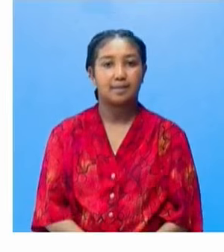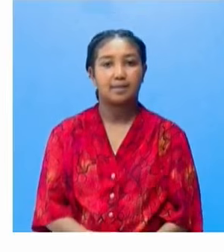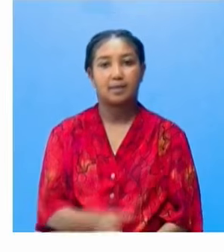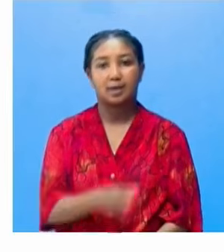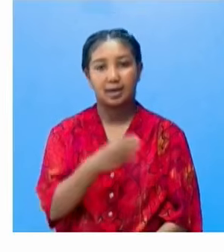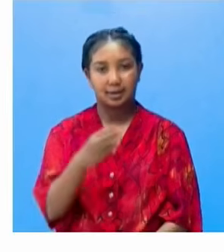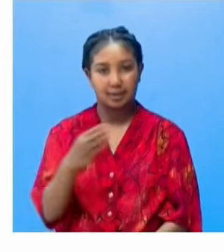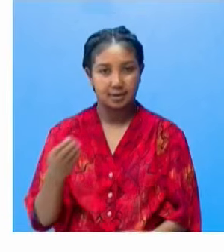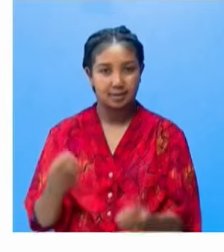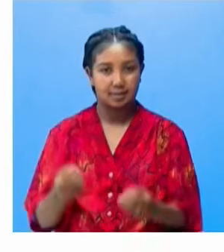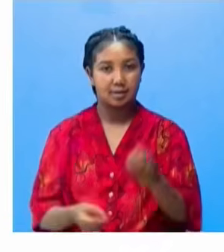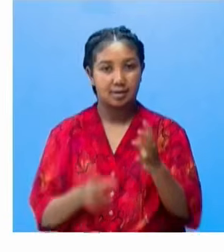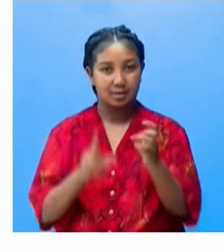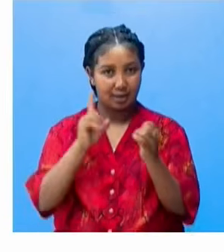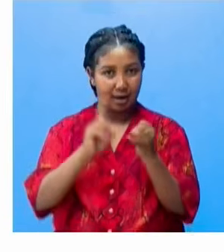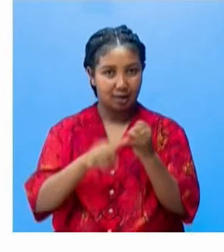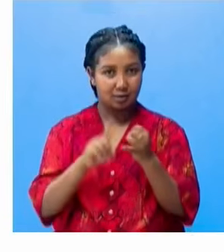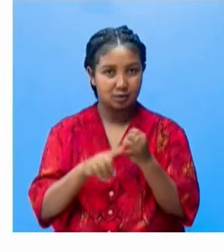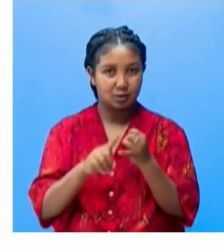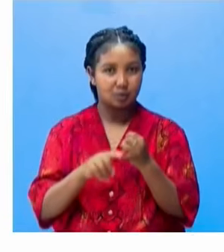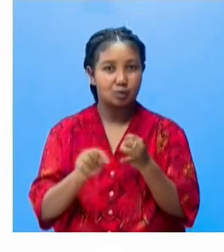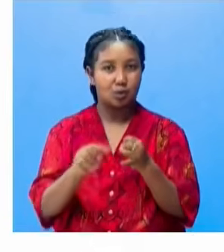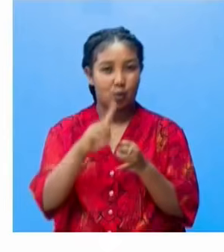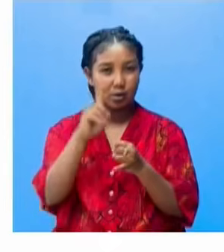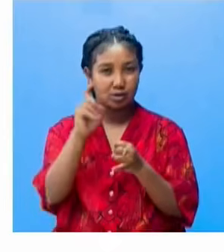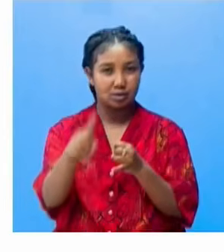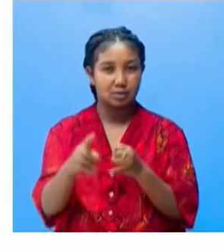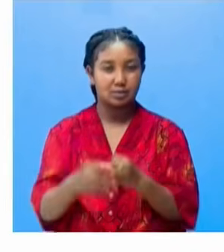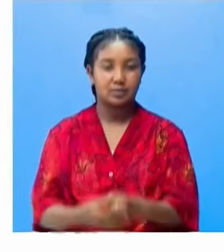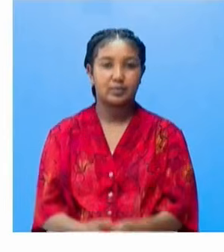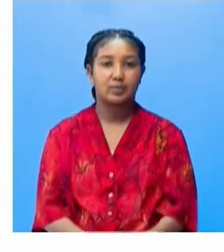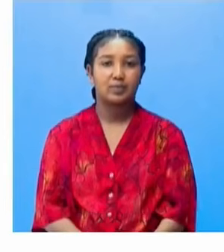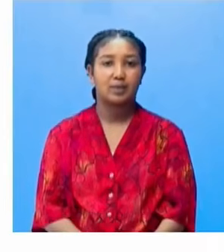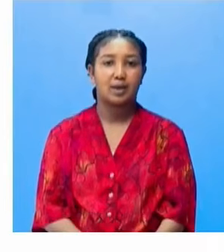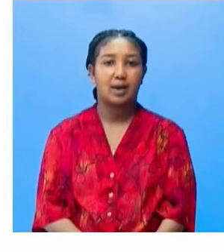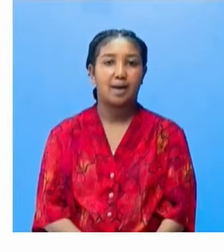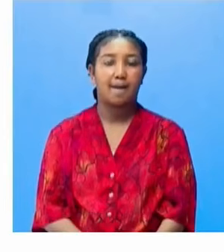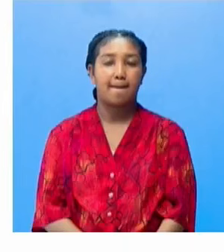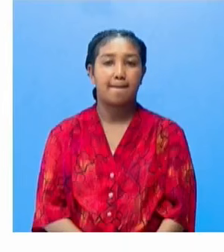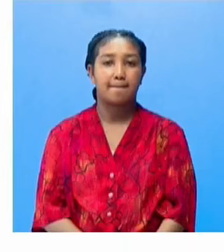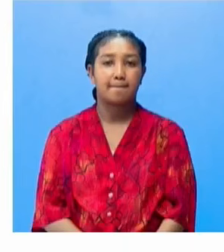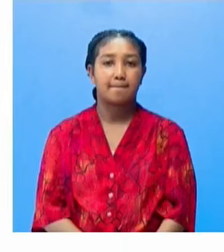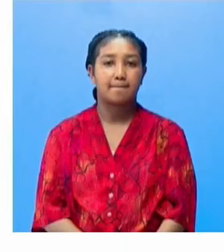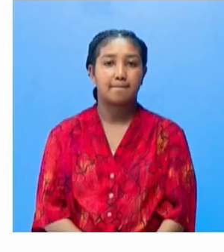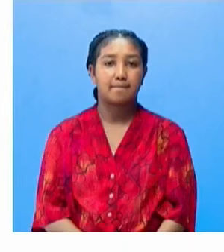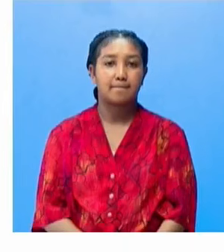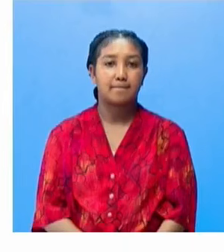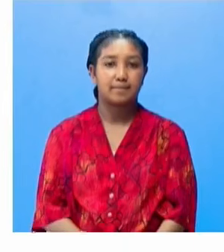And my last but not least exercise, he